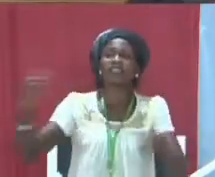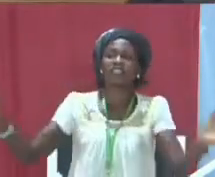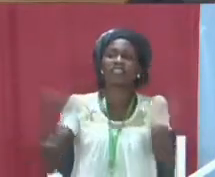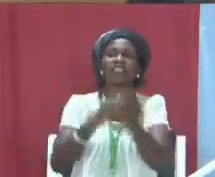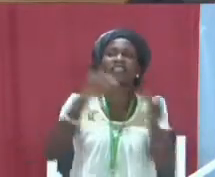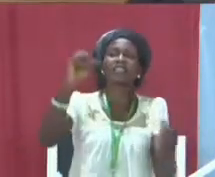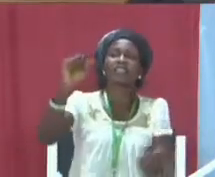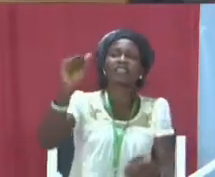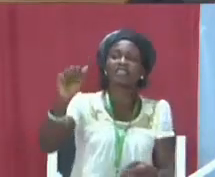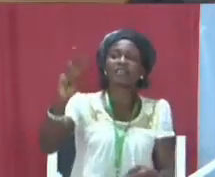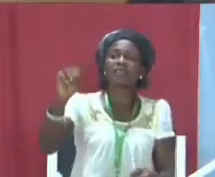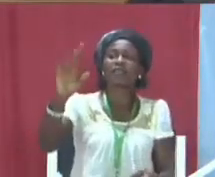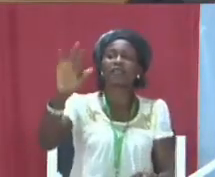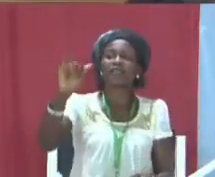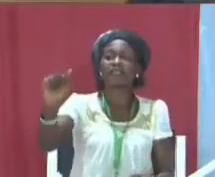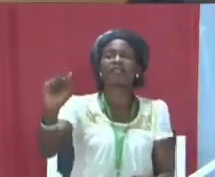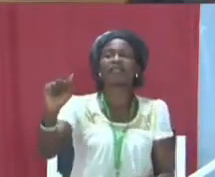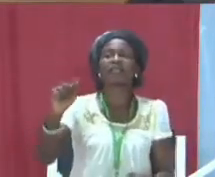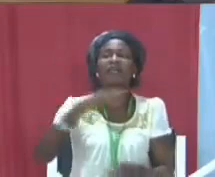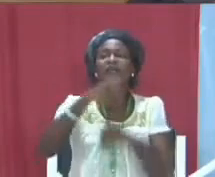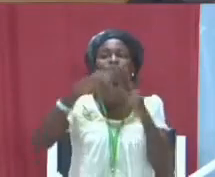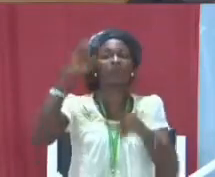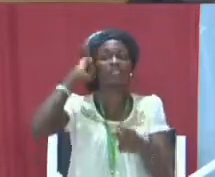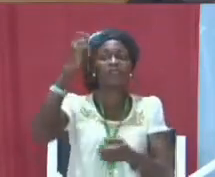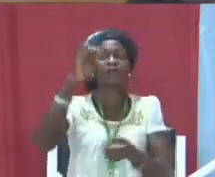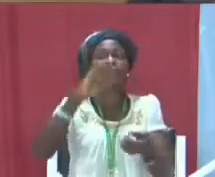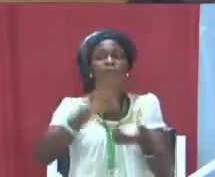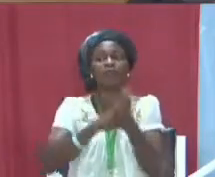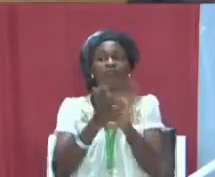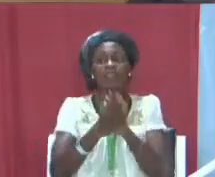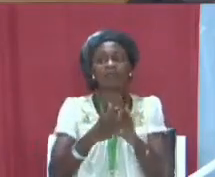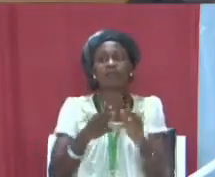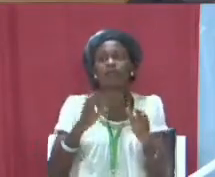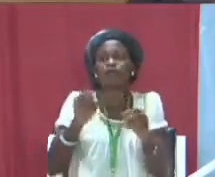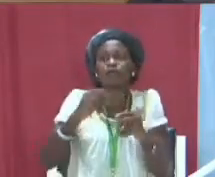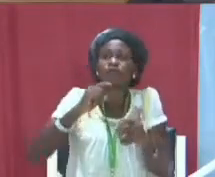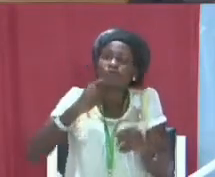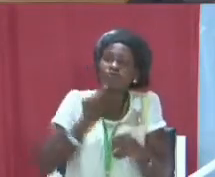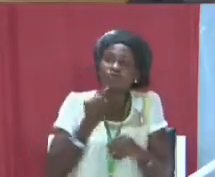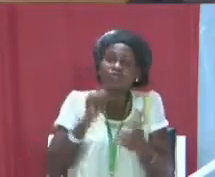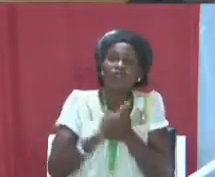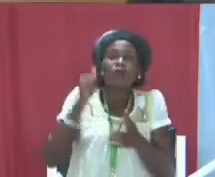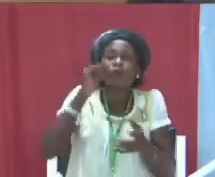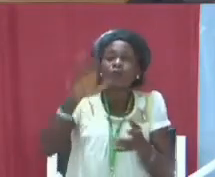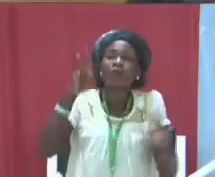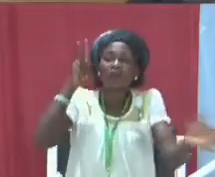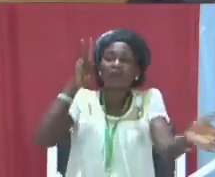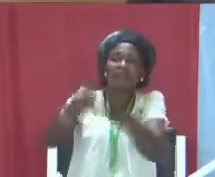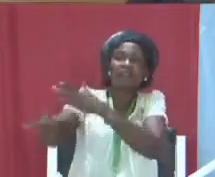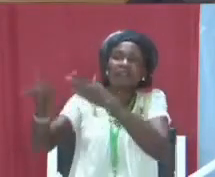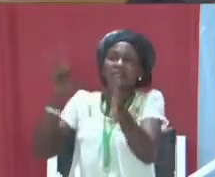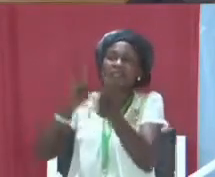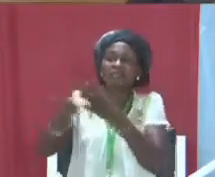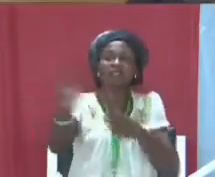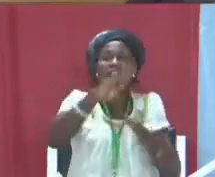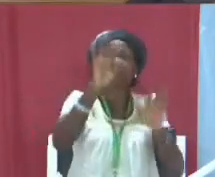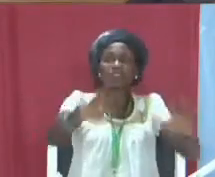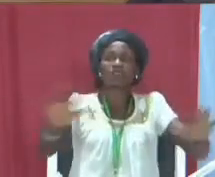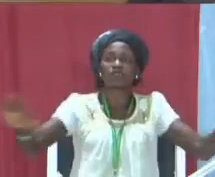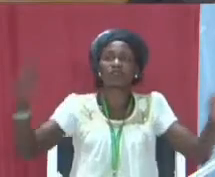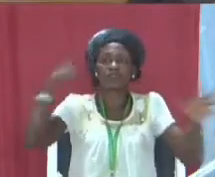Samaria. When it became so intense that women were slaughtering their children for food,